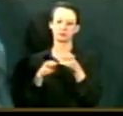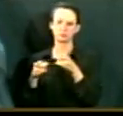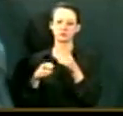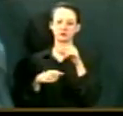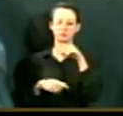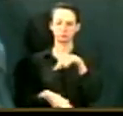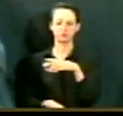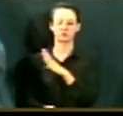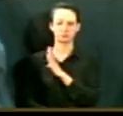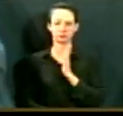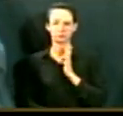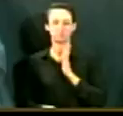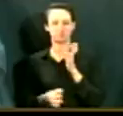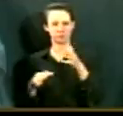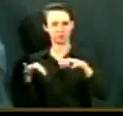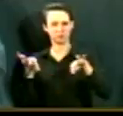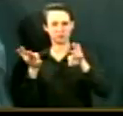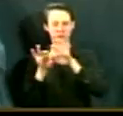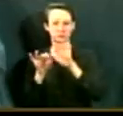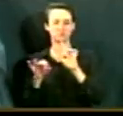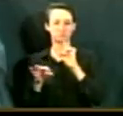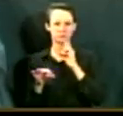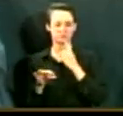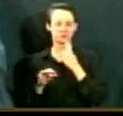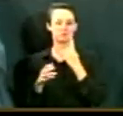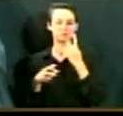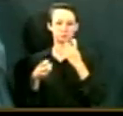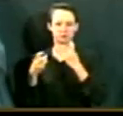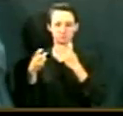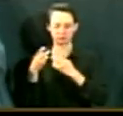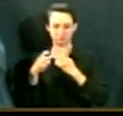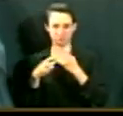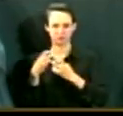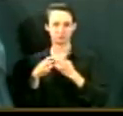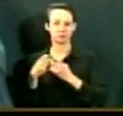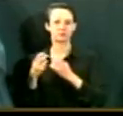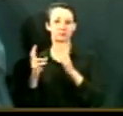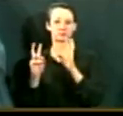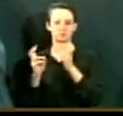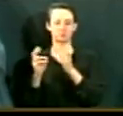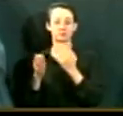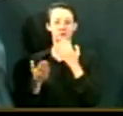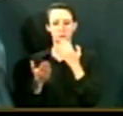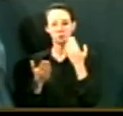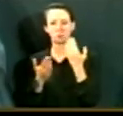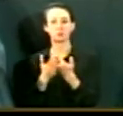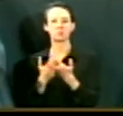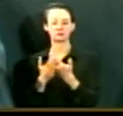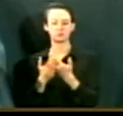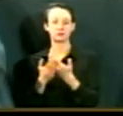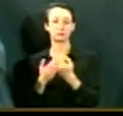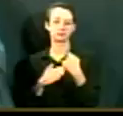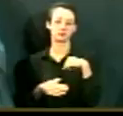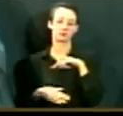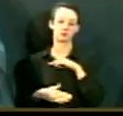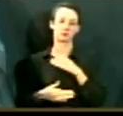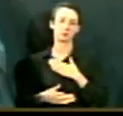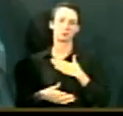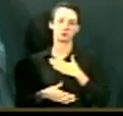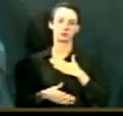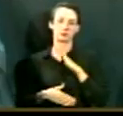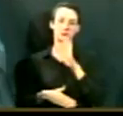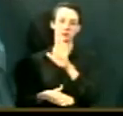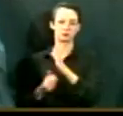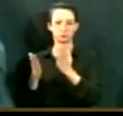some significant issues for us very well, very capably, and I appreciate the way you've served